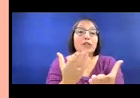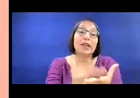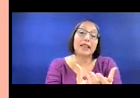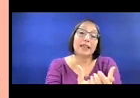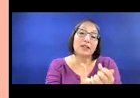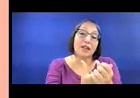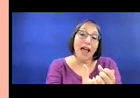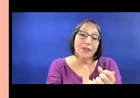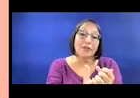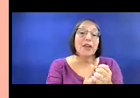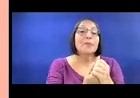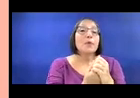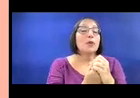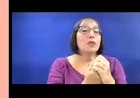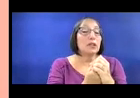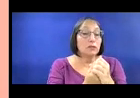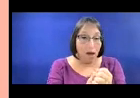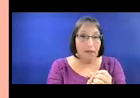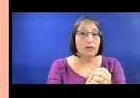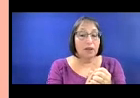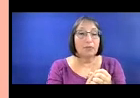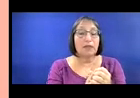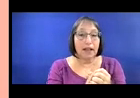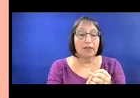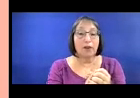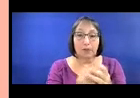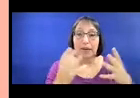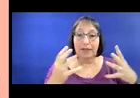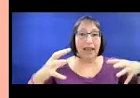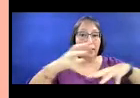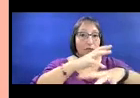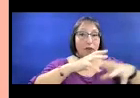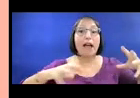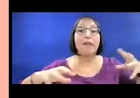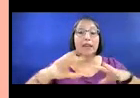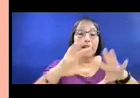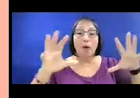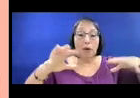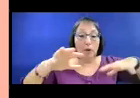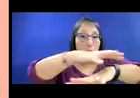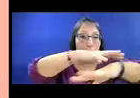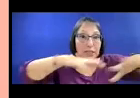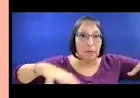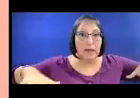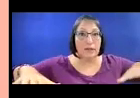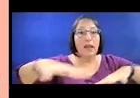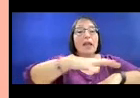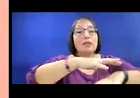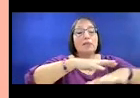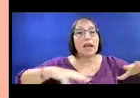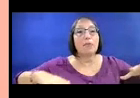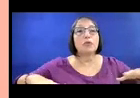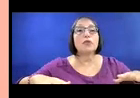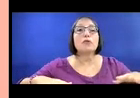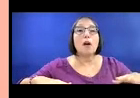particularly in this class, where they're using a lot of different types of classifiers. Because ASL is very heavy in how we are using space to